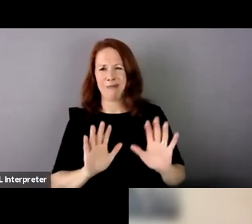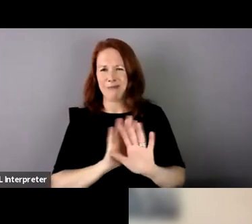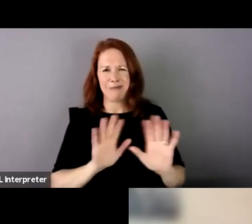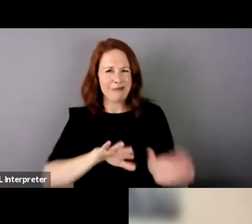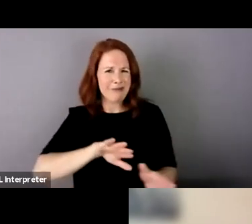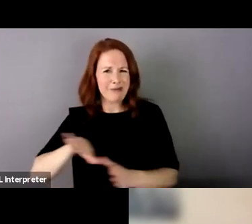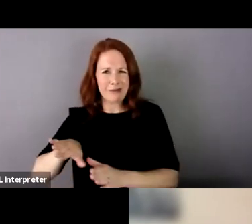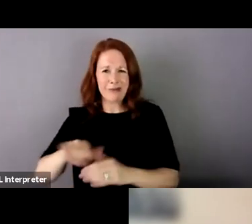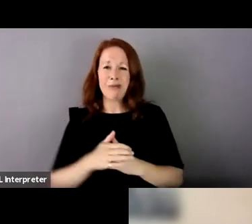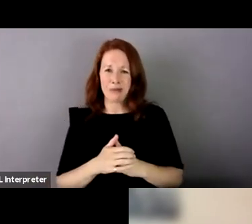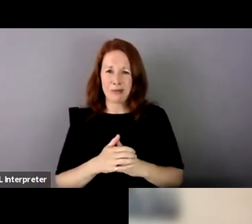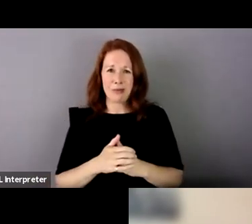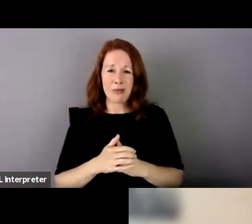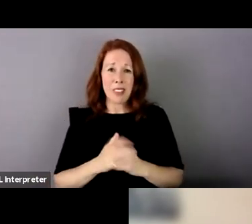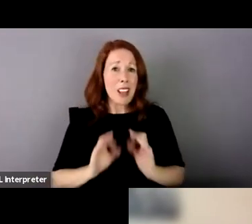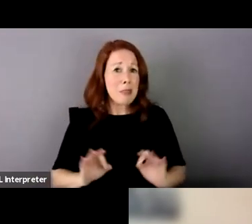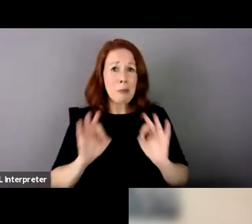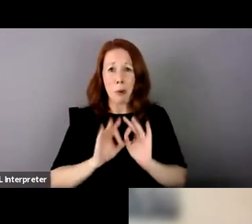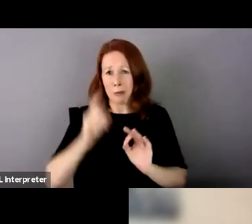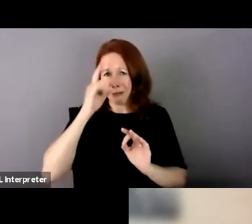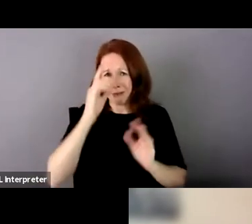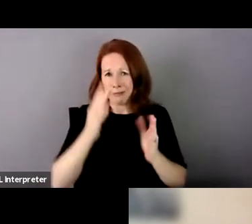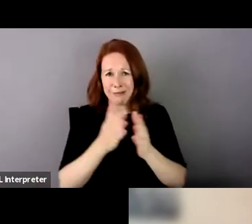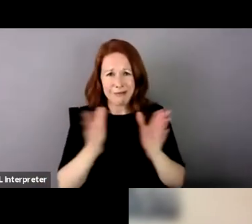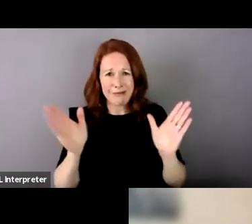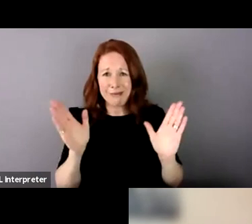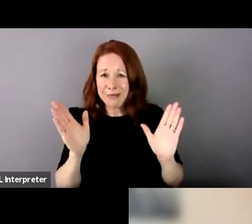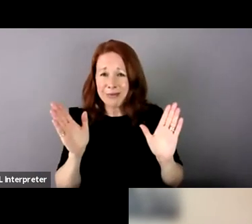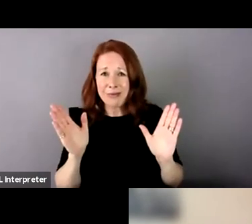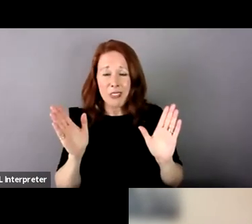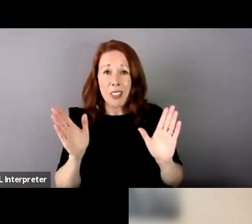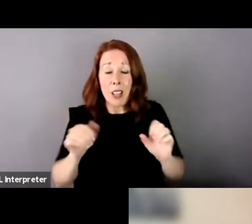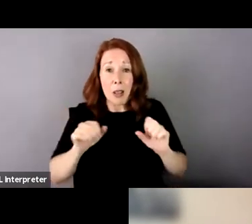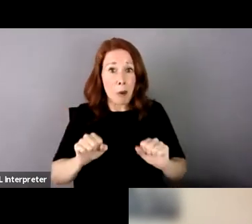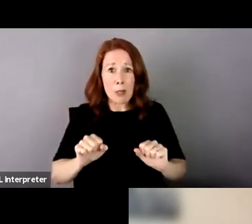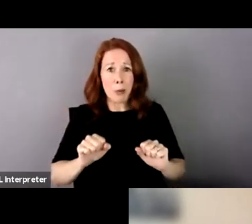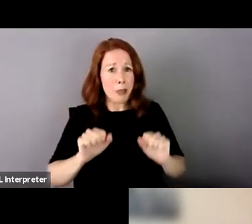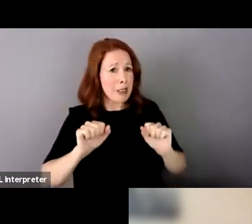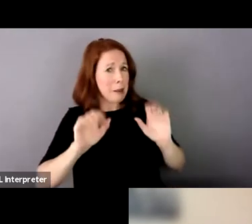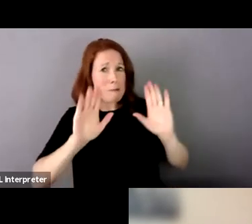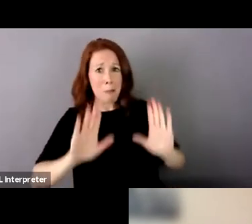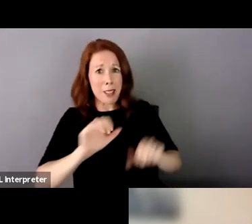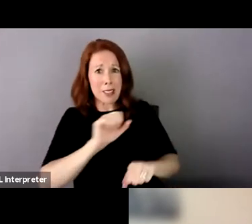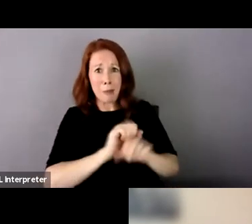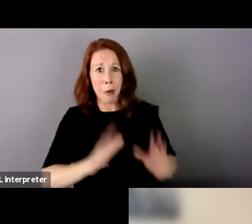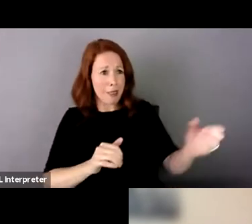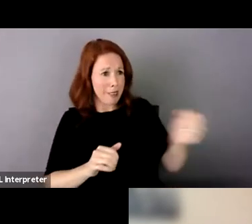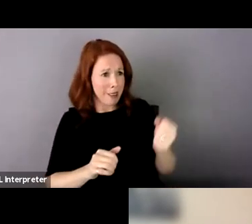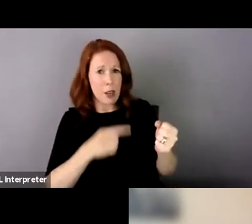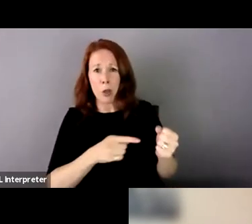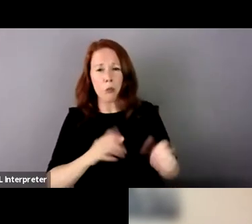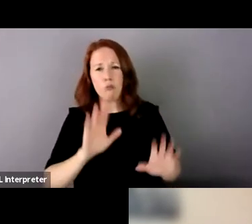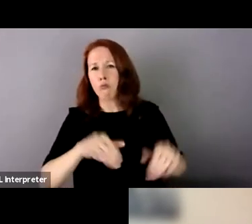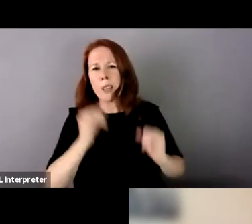And you lose out on such an incredible, incredible employee. The, you know, we work with people